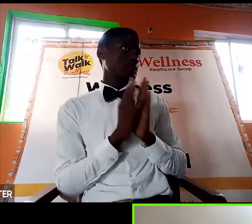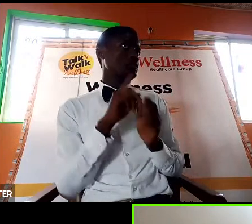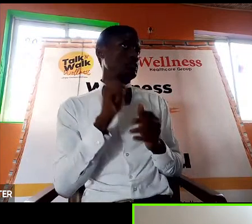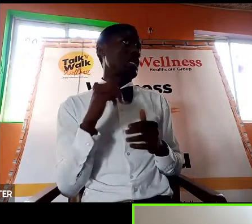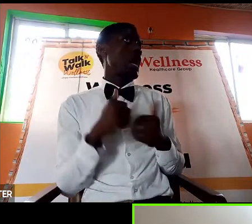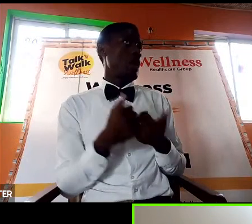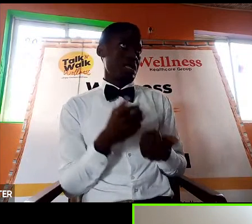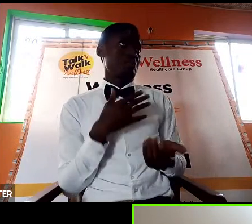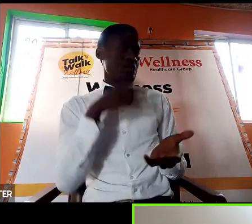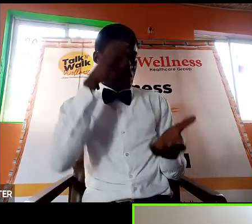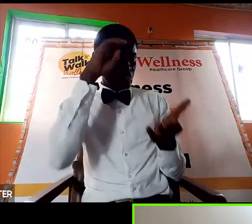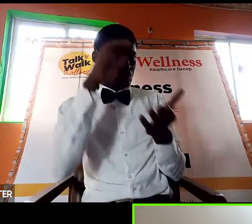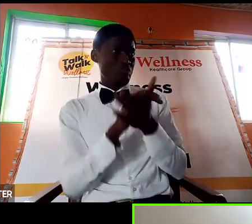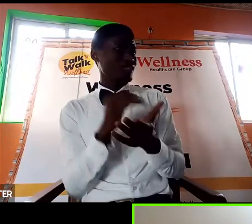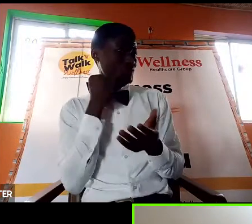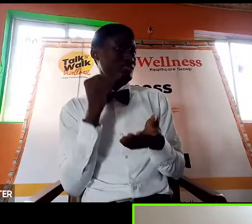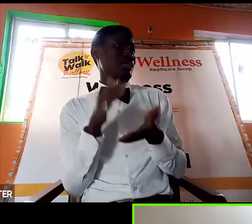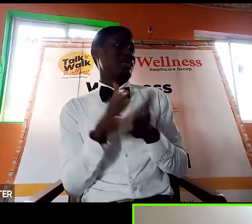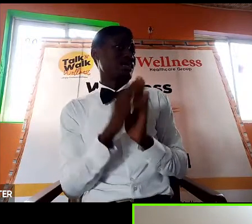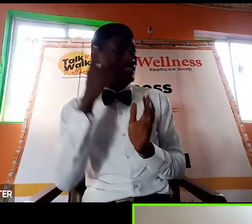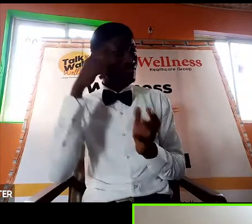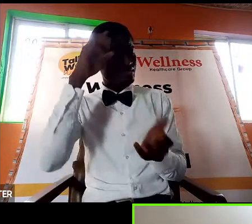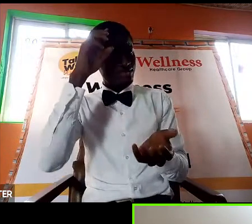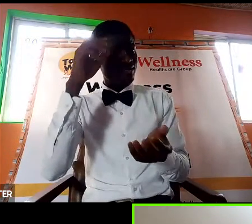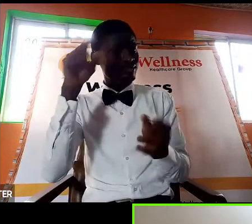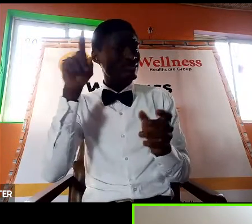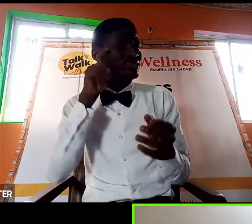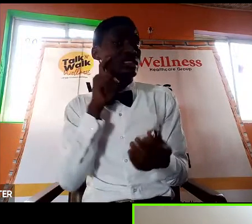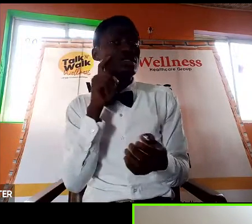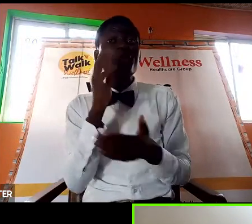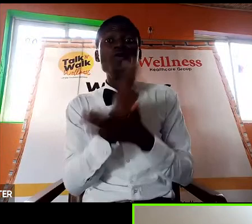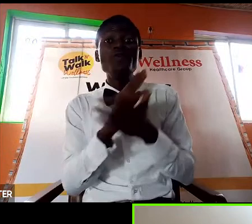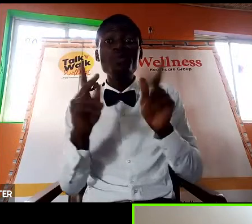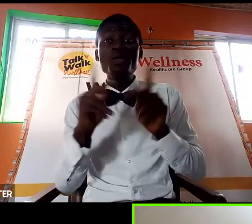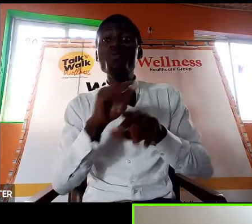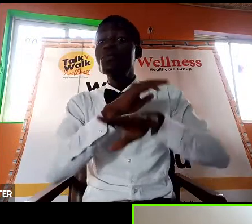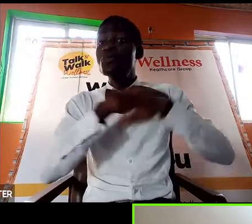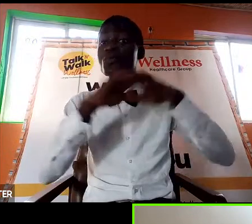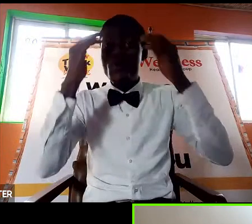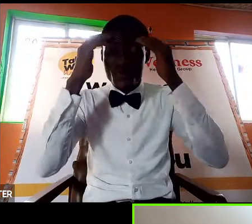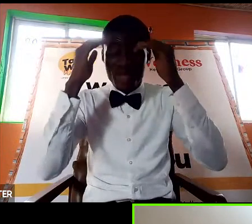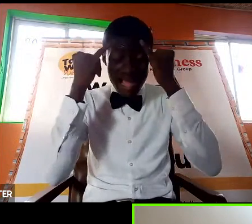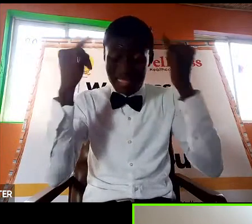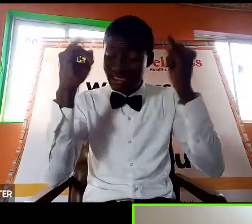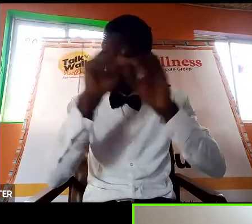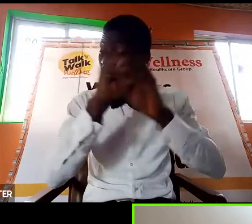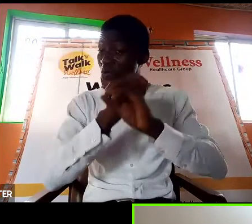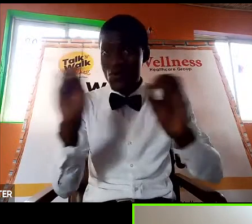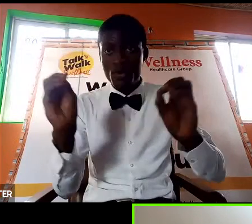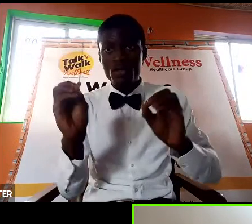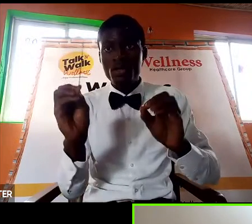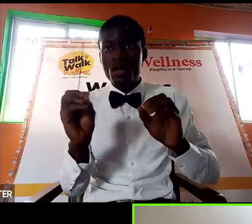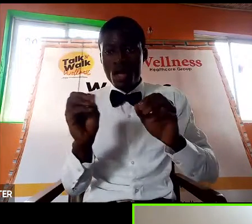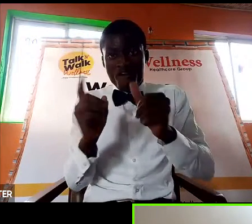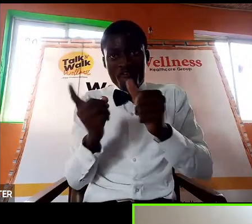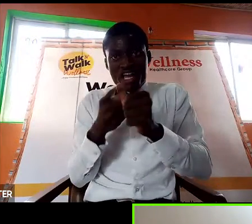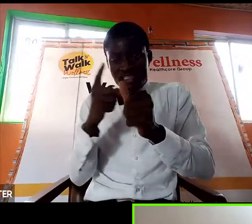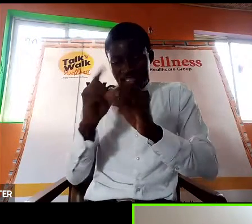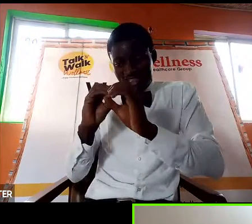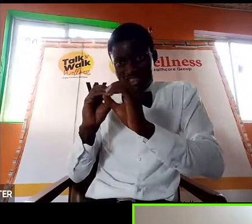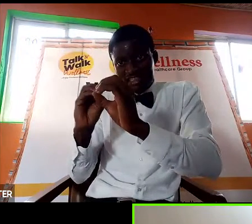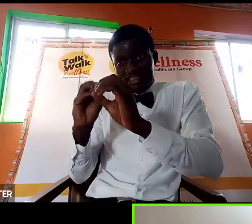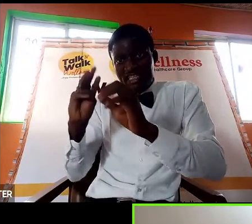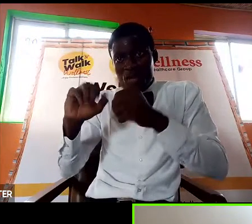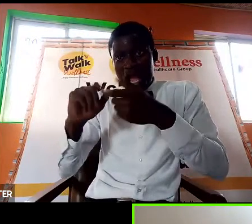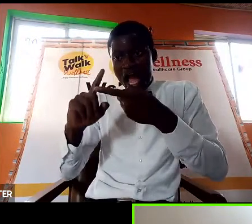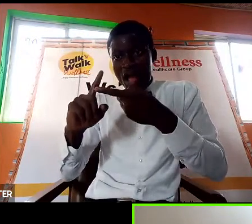that they don't even know how to do. So I have to start training people on things, how you can make the first move, you know, skills, some of the things you can